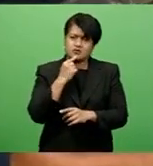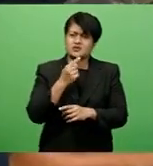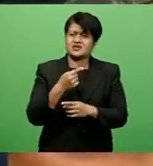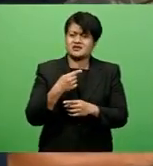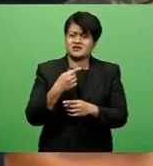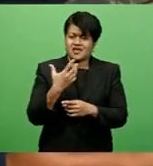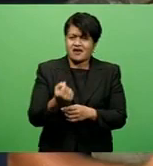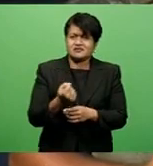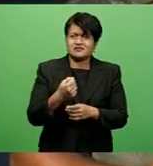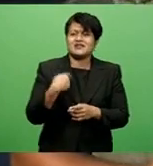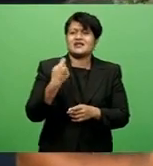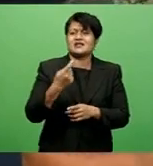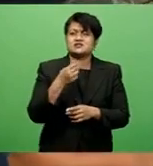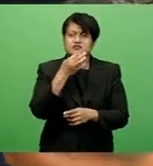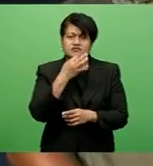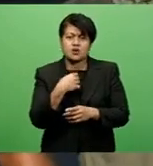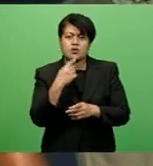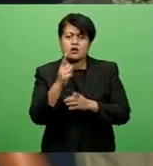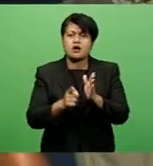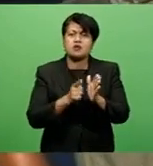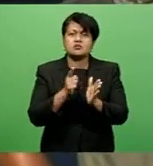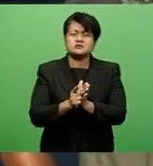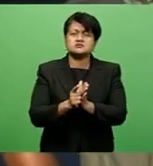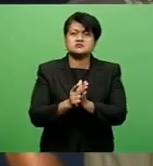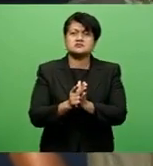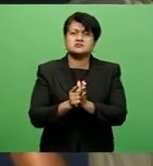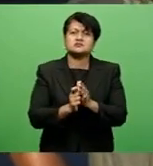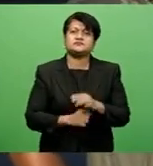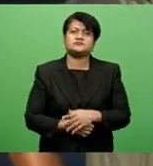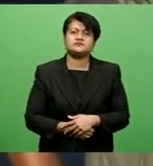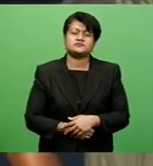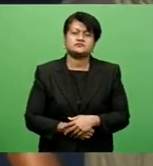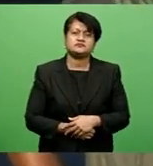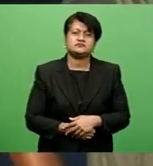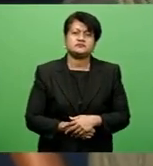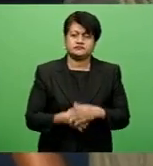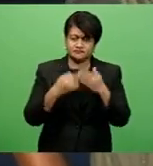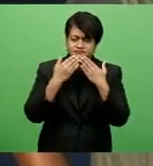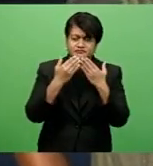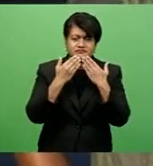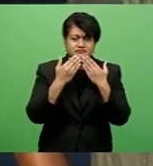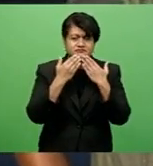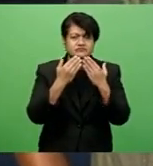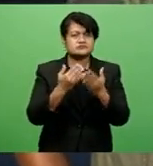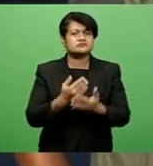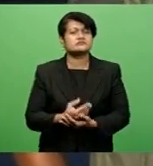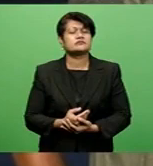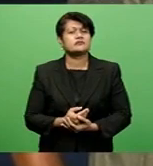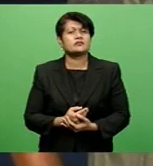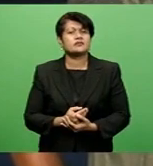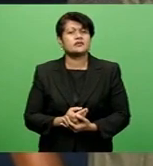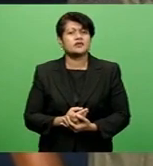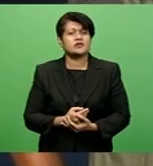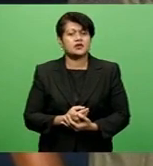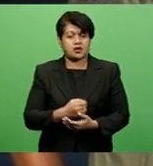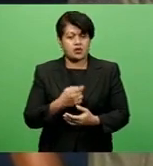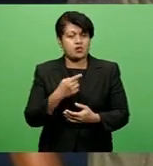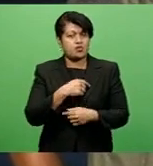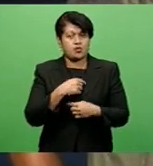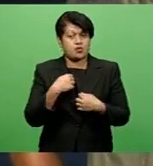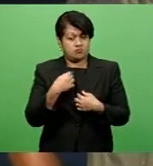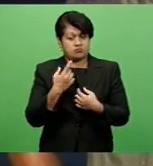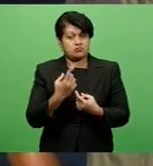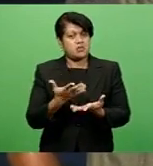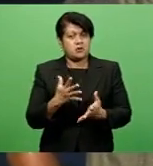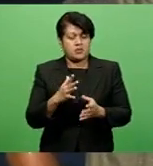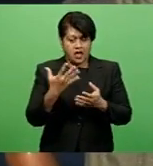with TD05F moving closer to the group? Thank you, Felipe. So, we expect heavy rain to become